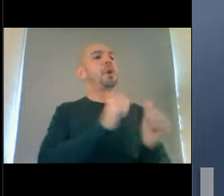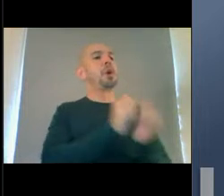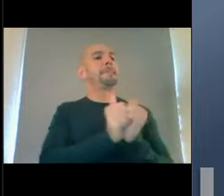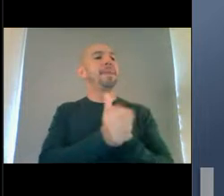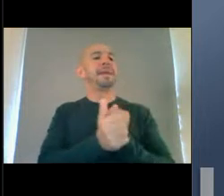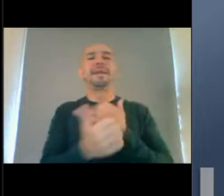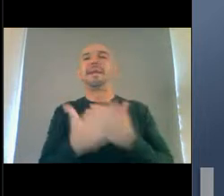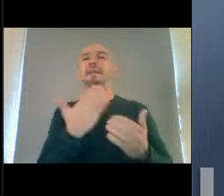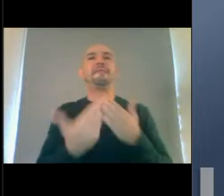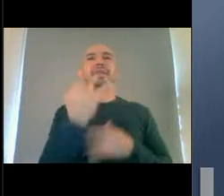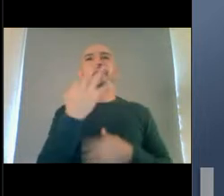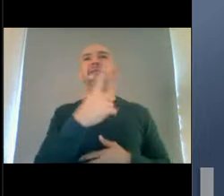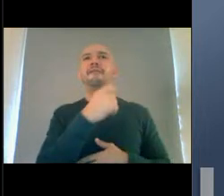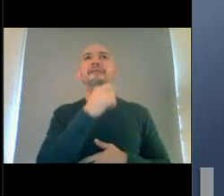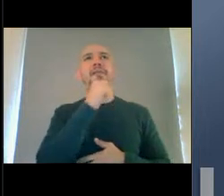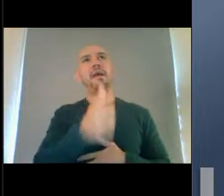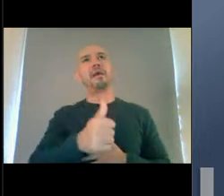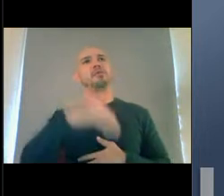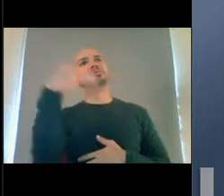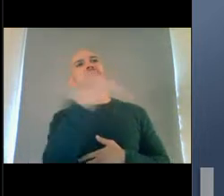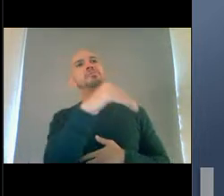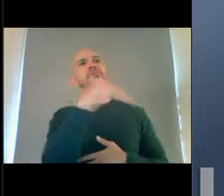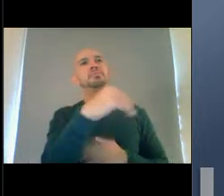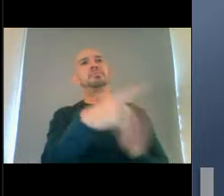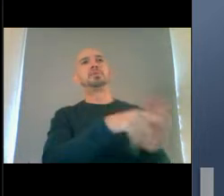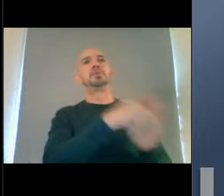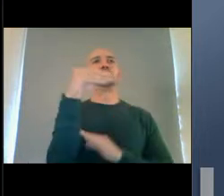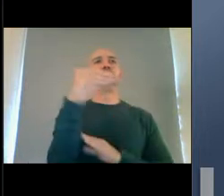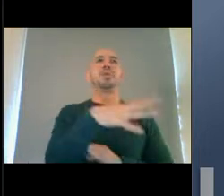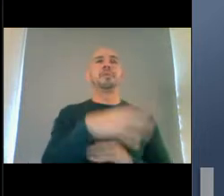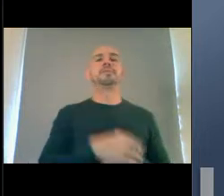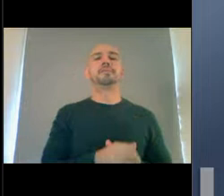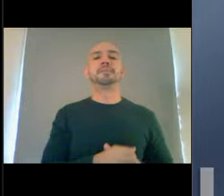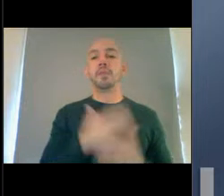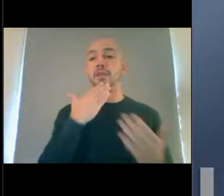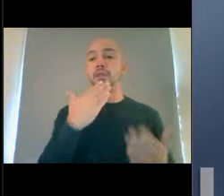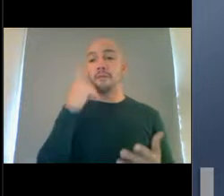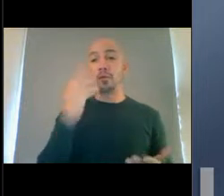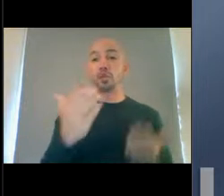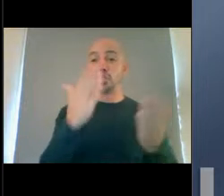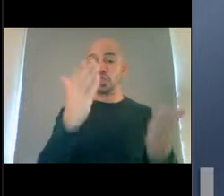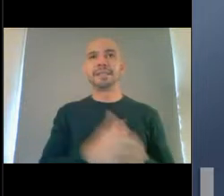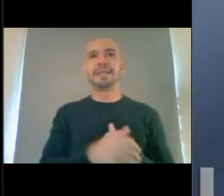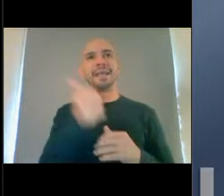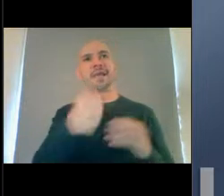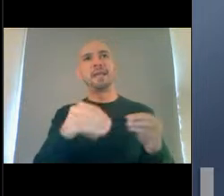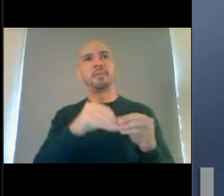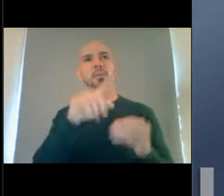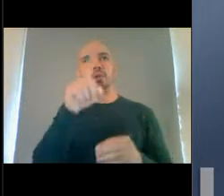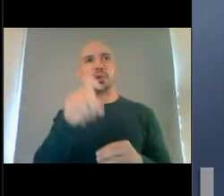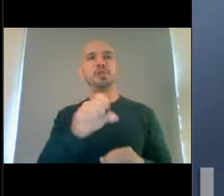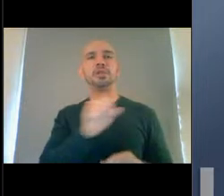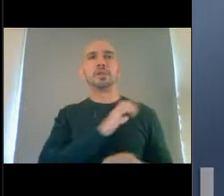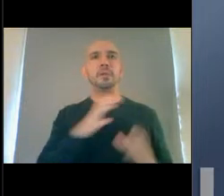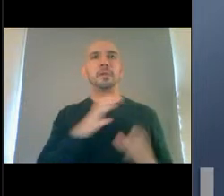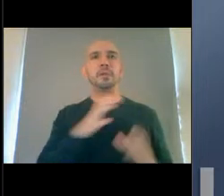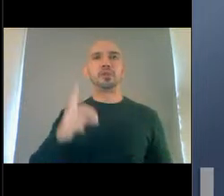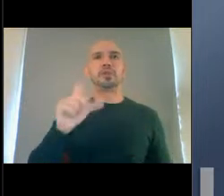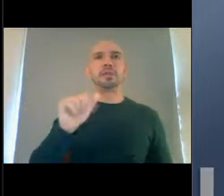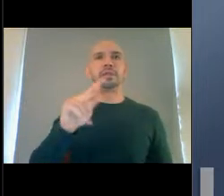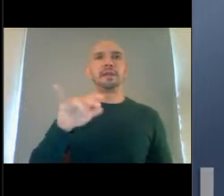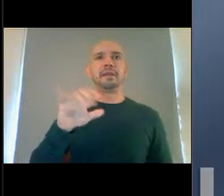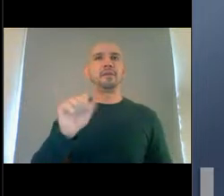not called out okay thanks for addressing that yeah any other questions yes commissioner davis i would just make the motion i